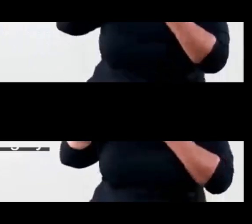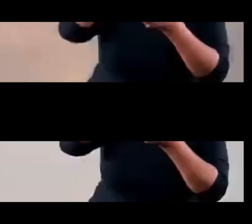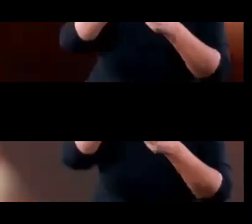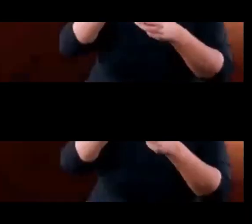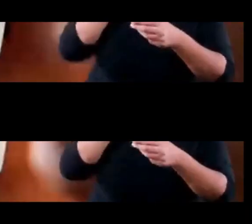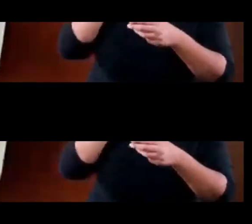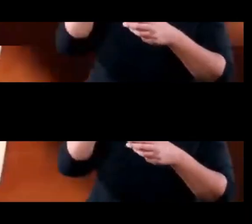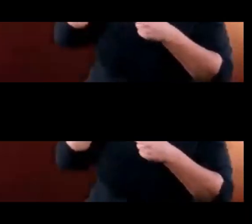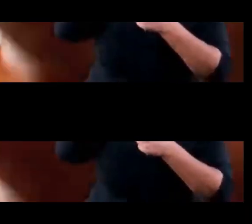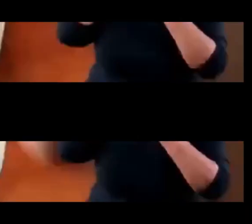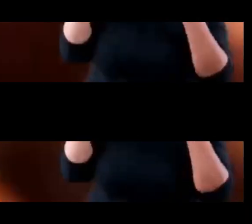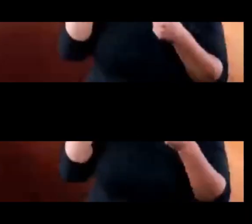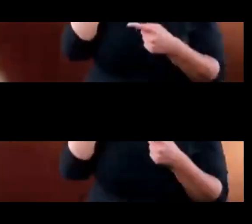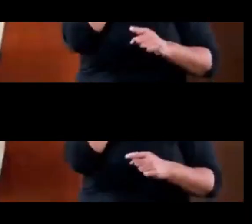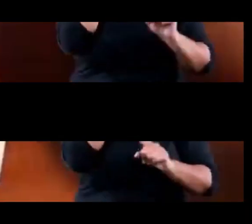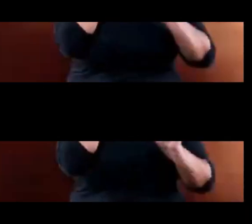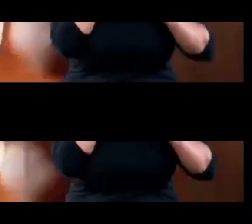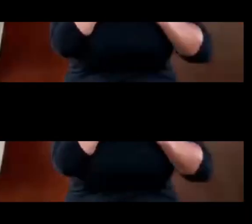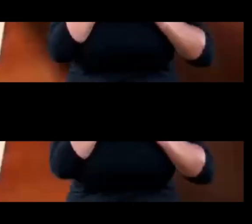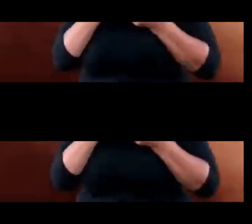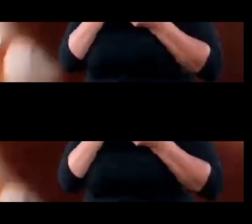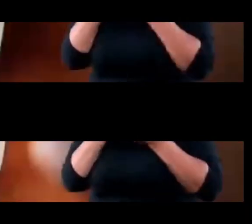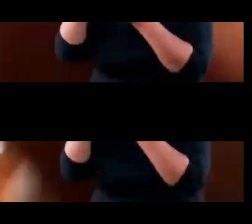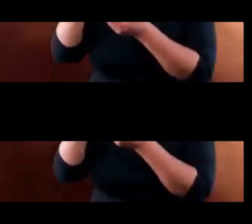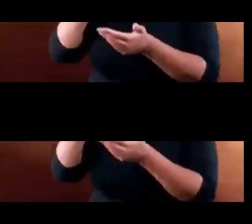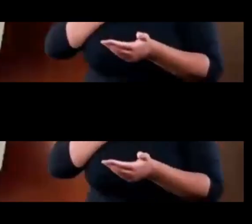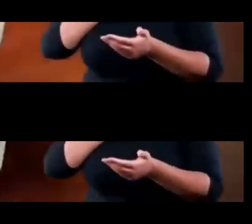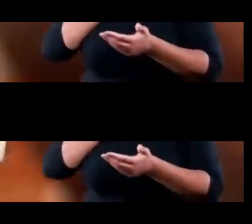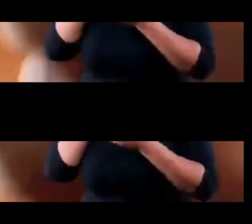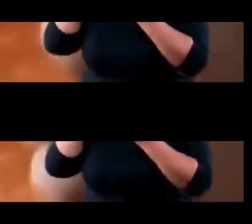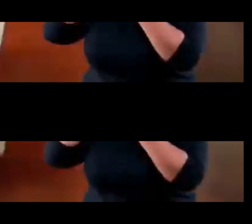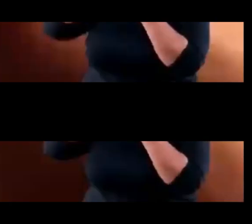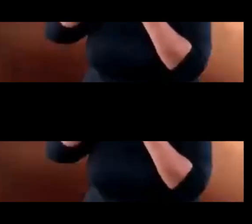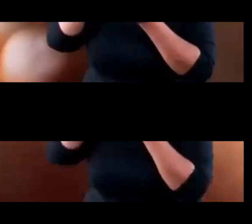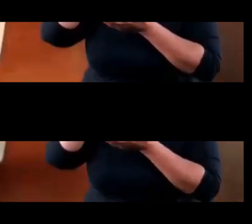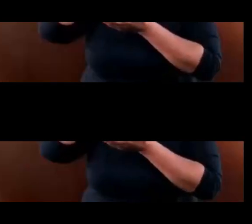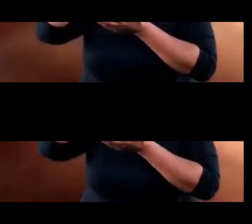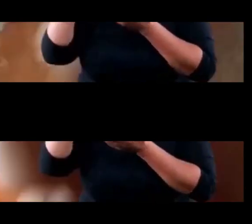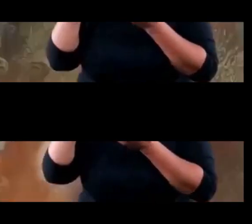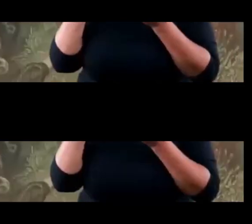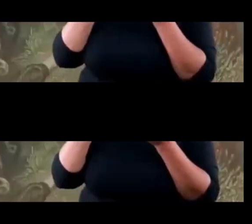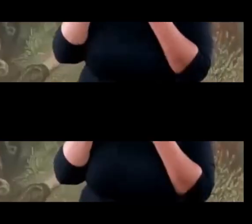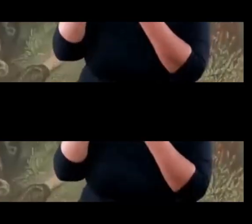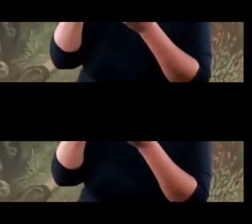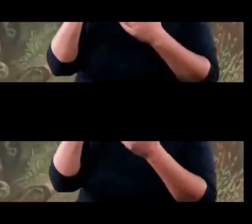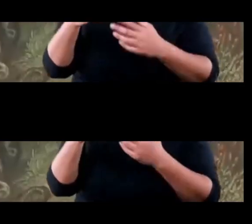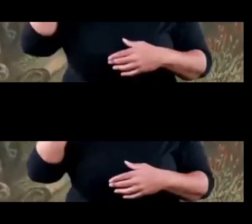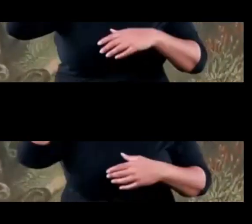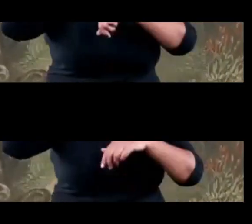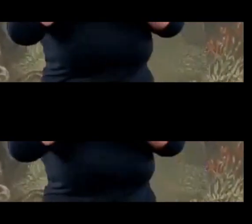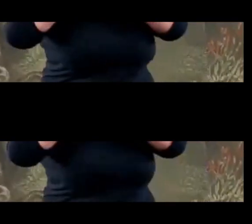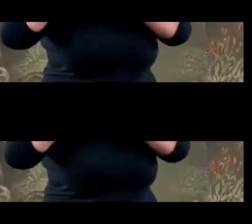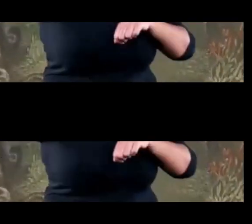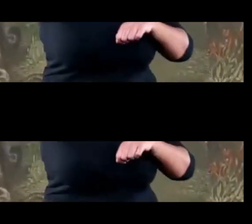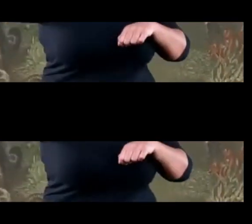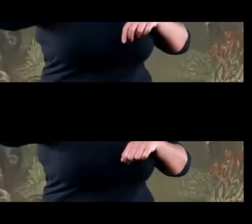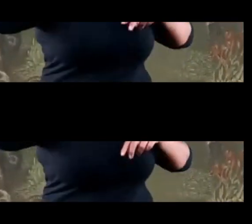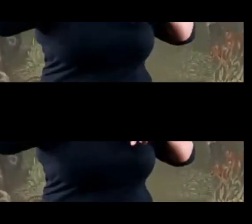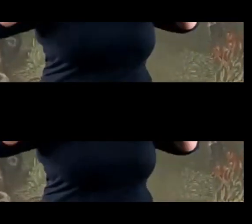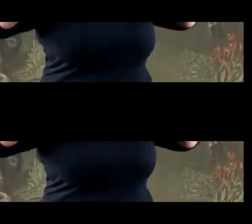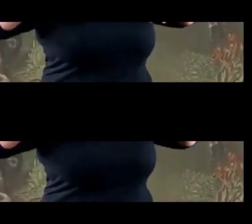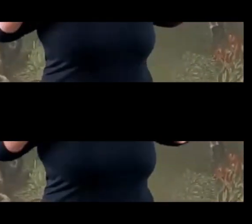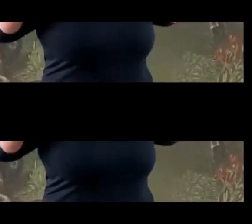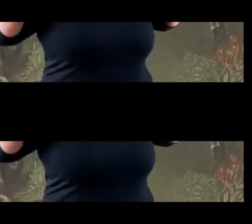tea get paid back and even offered to pay for it himself. The British government was very angry at